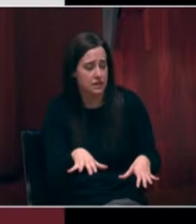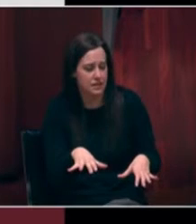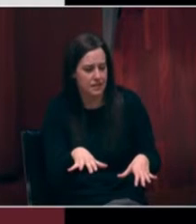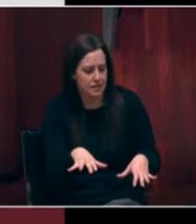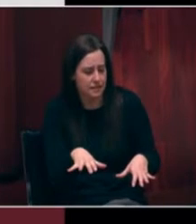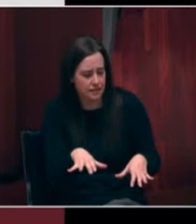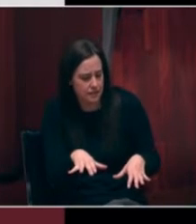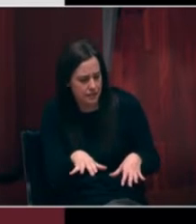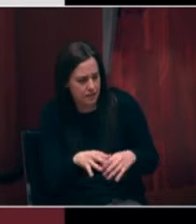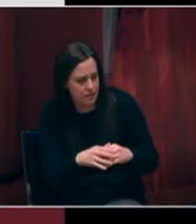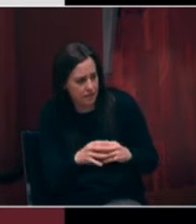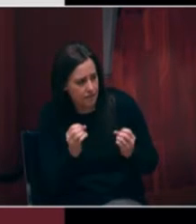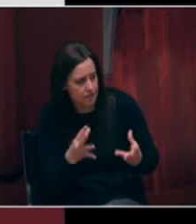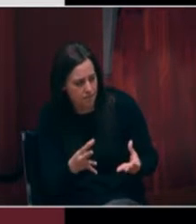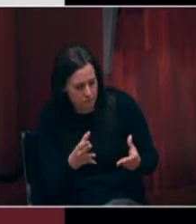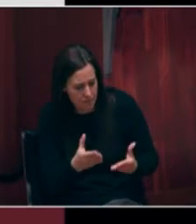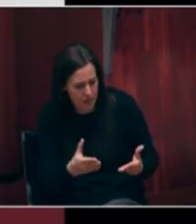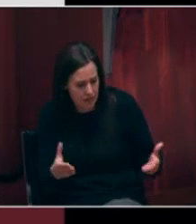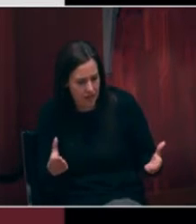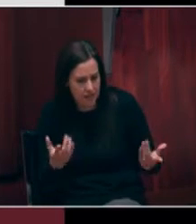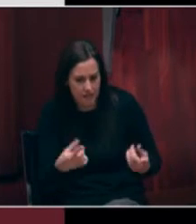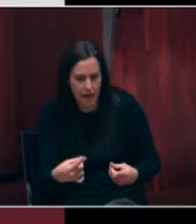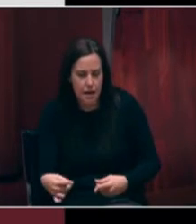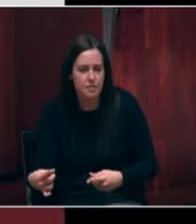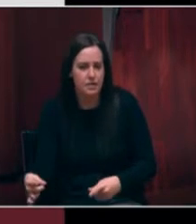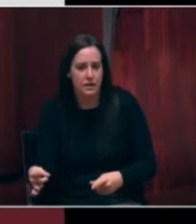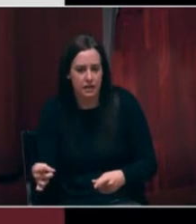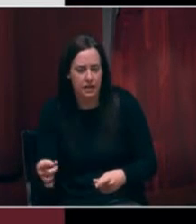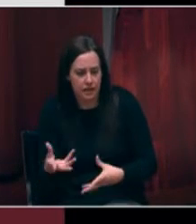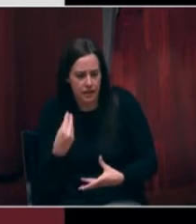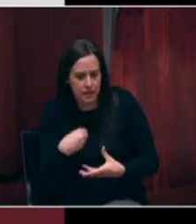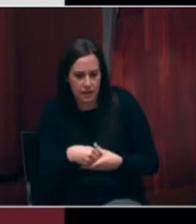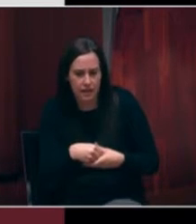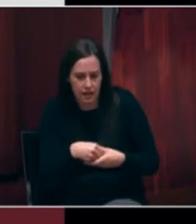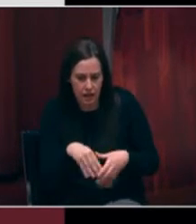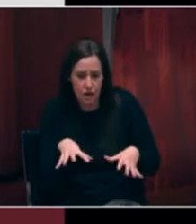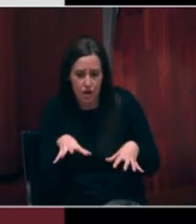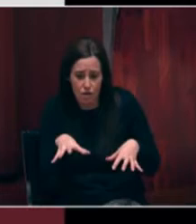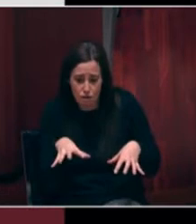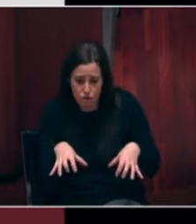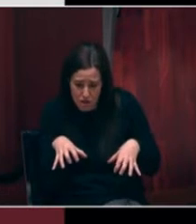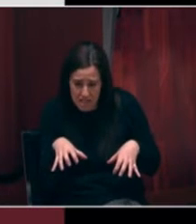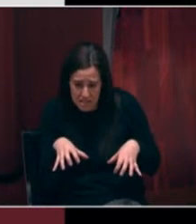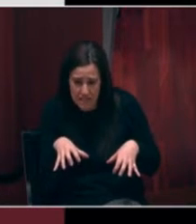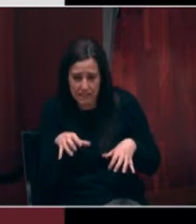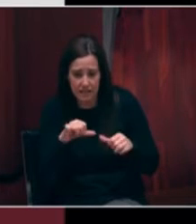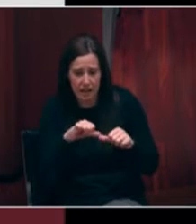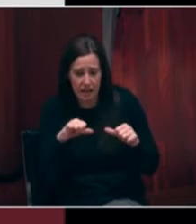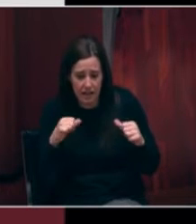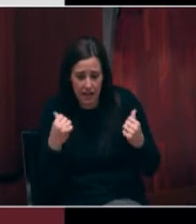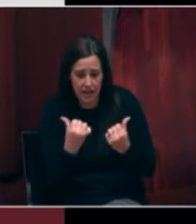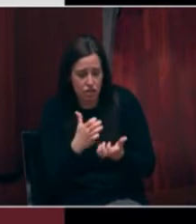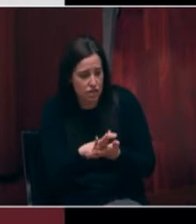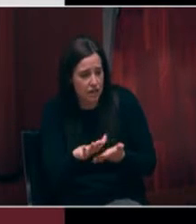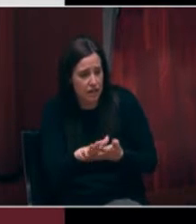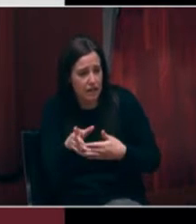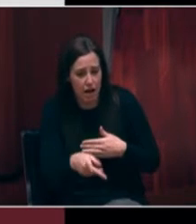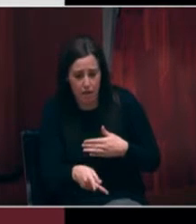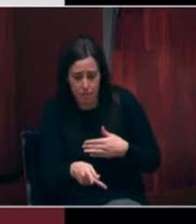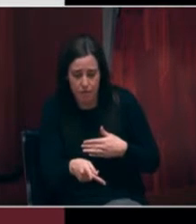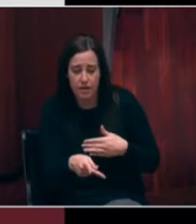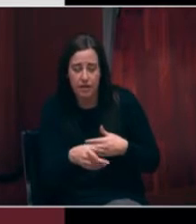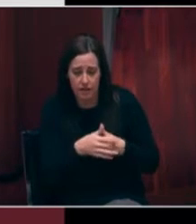other things going on, including other freeze lifts and agency initiatives to clean up backlogs and things like